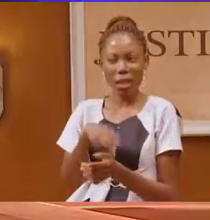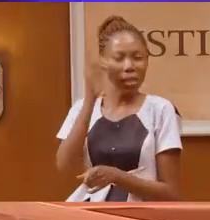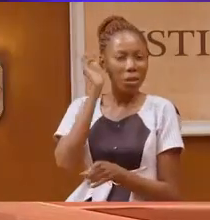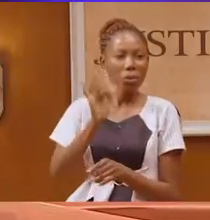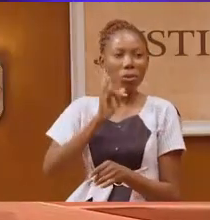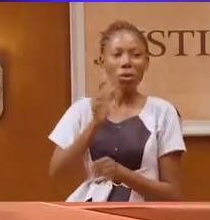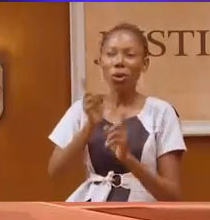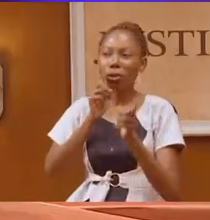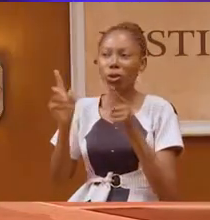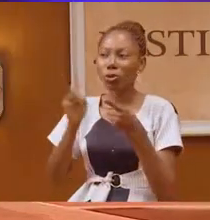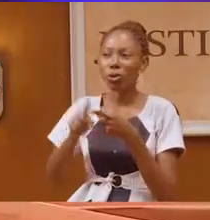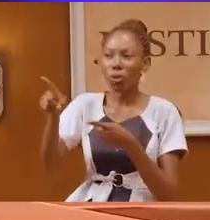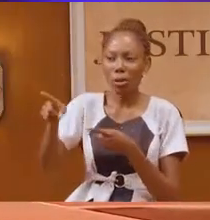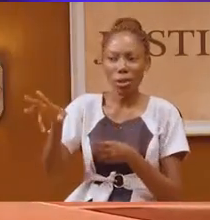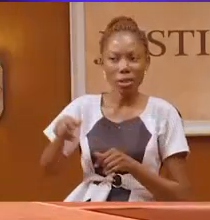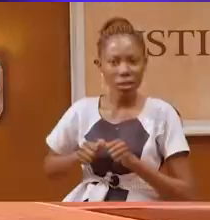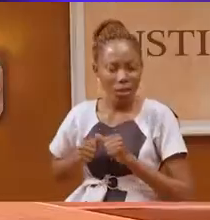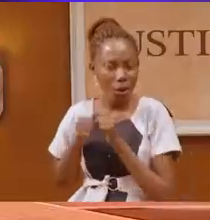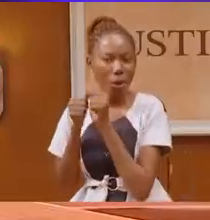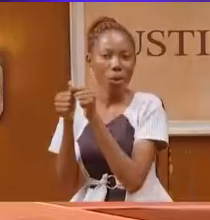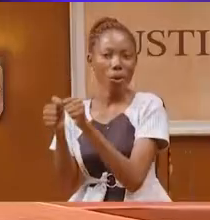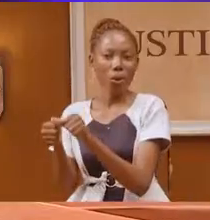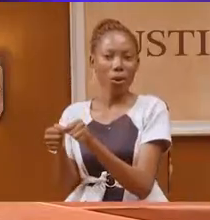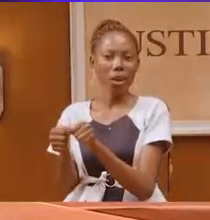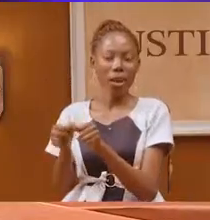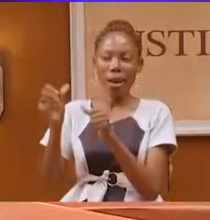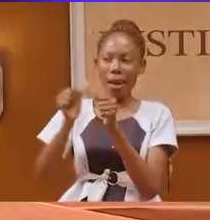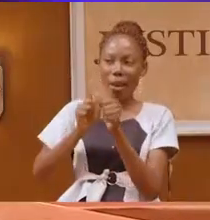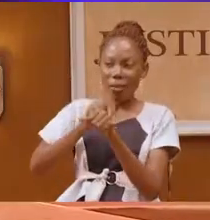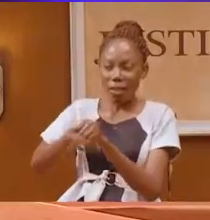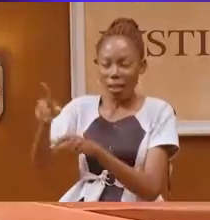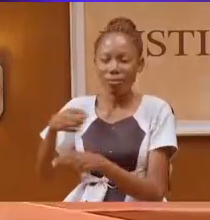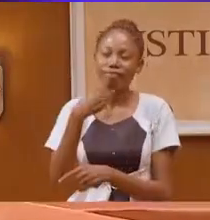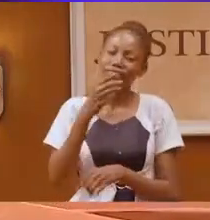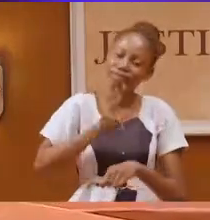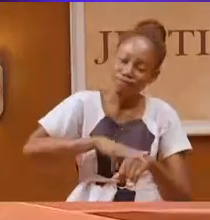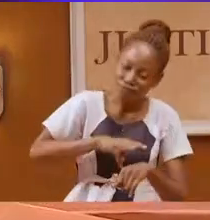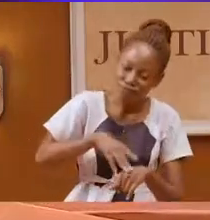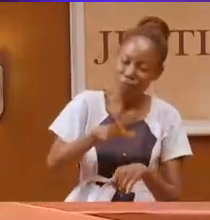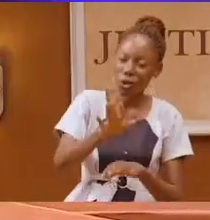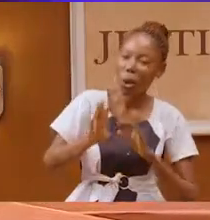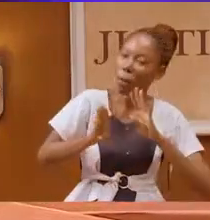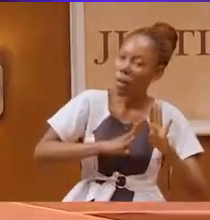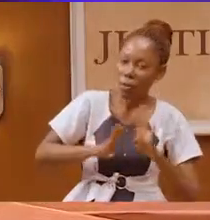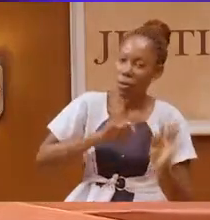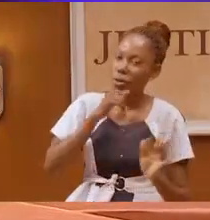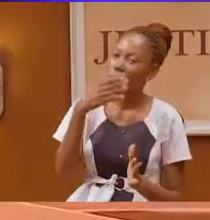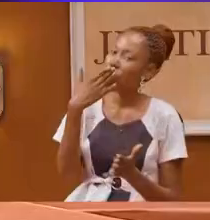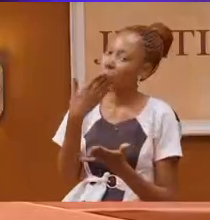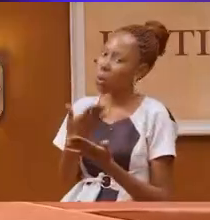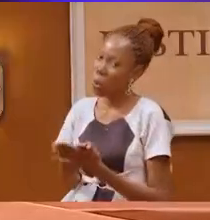me. And this thing keep on happening every time I try to correct her in a particular action that she's